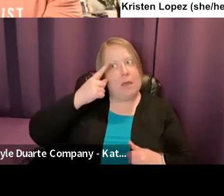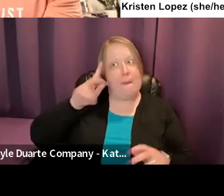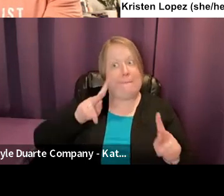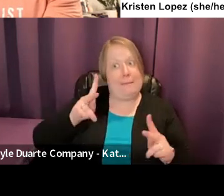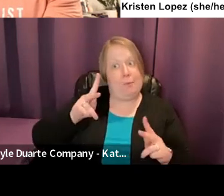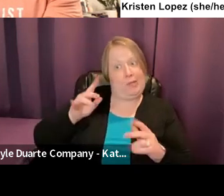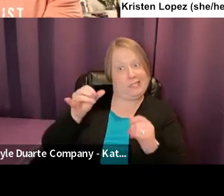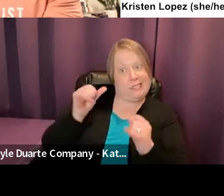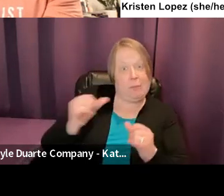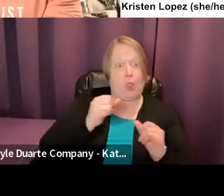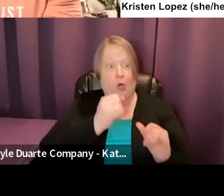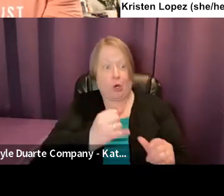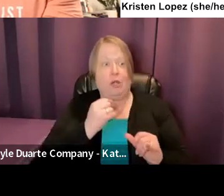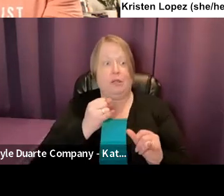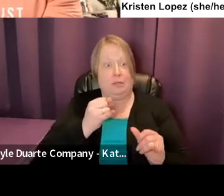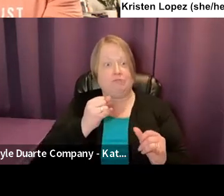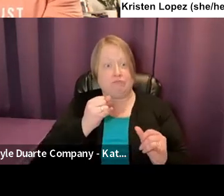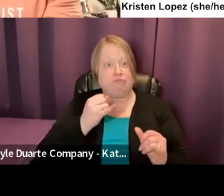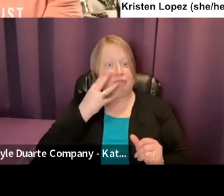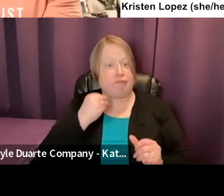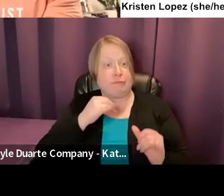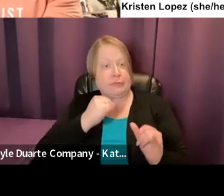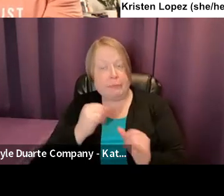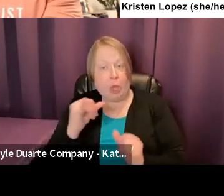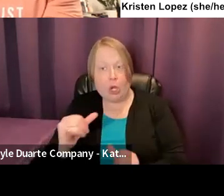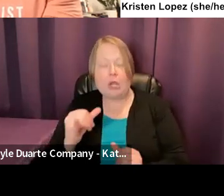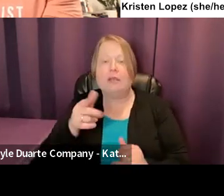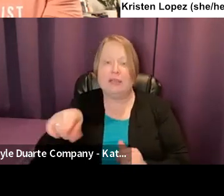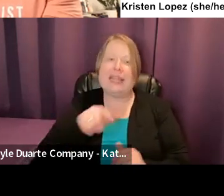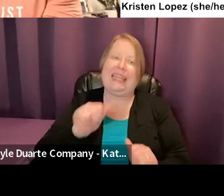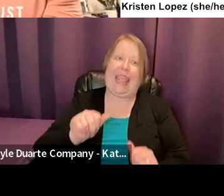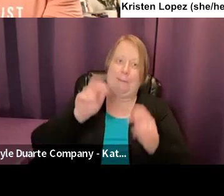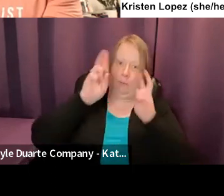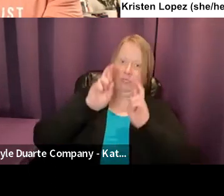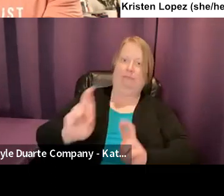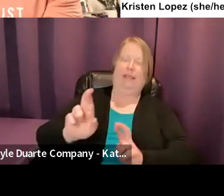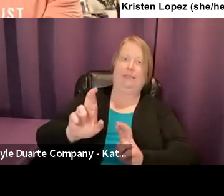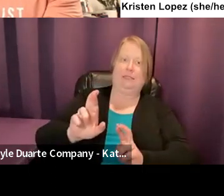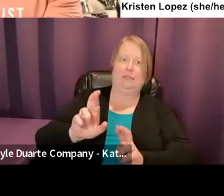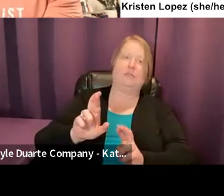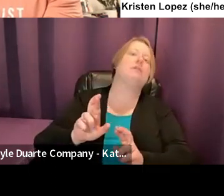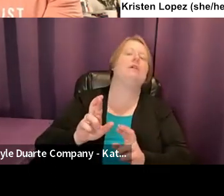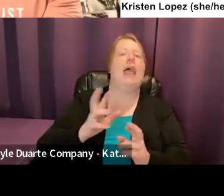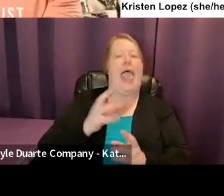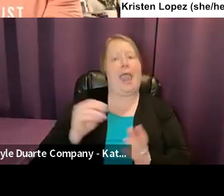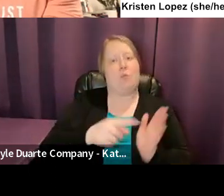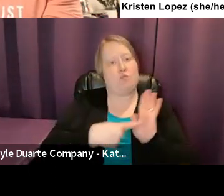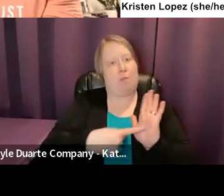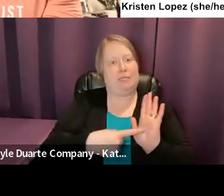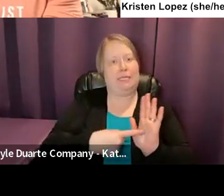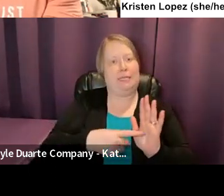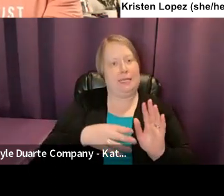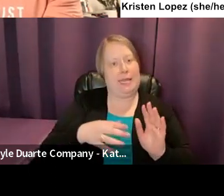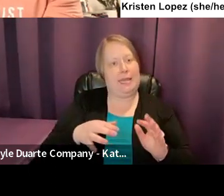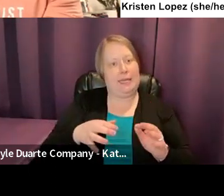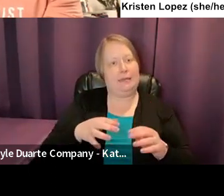experiences like mine, can also be respected and afforded respect and represented in ways that count and in ways